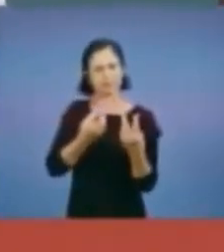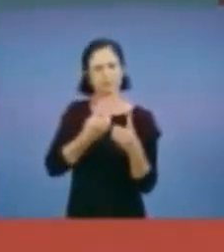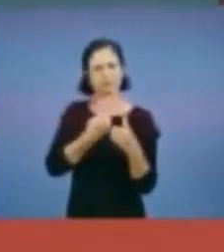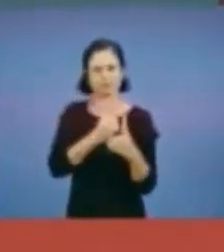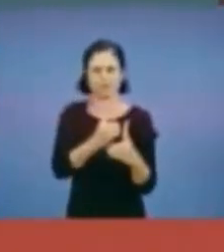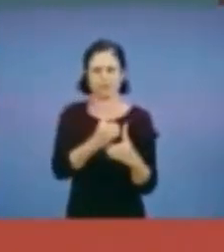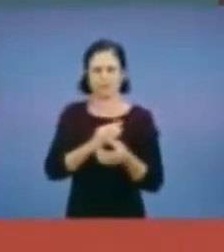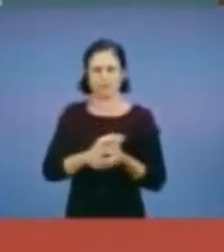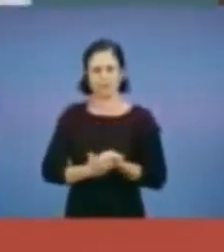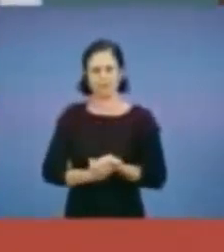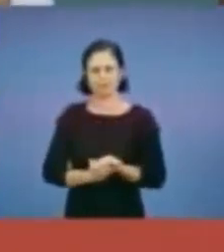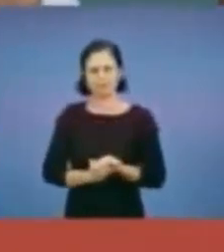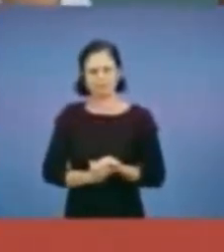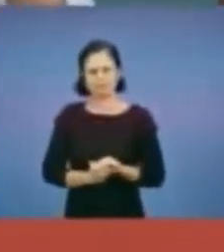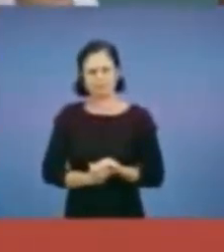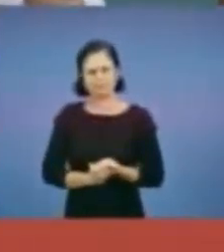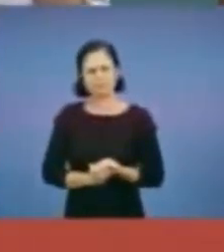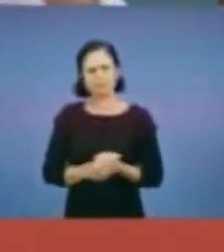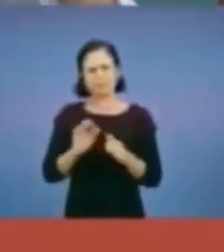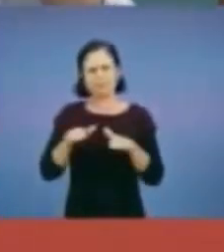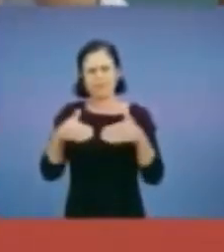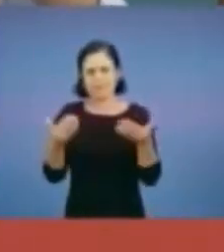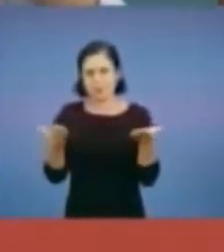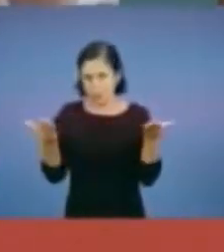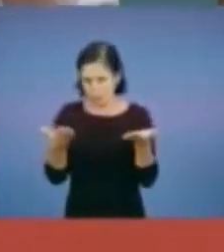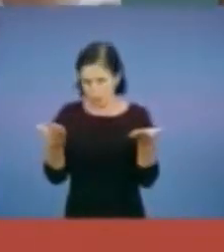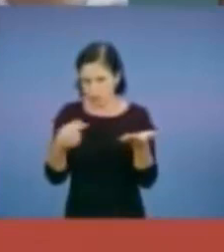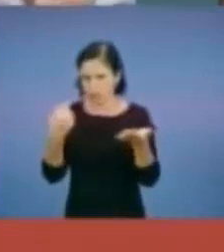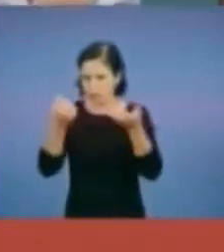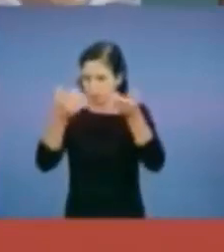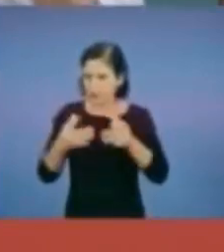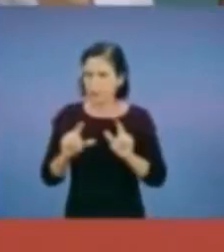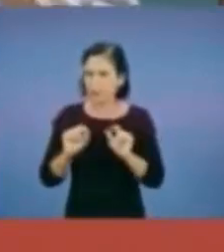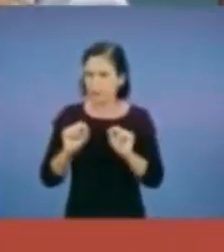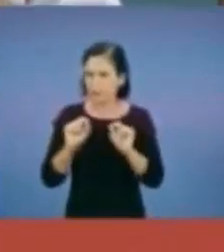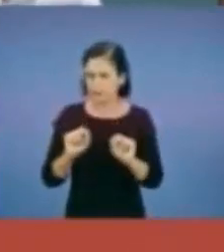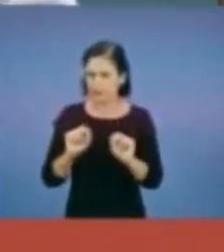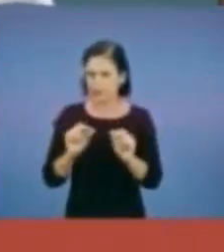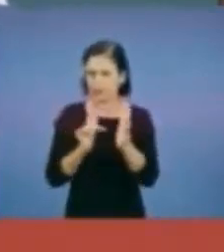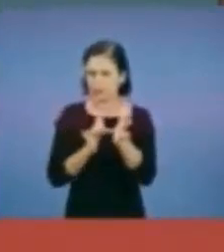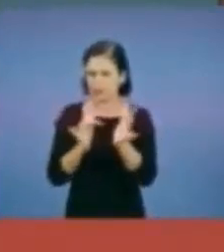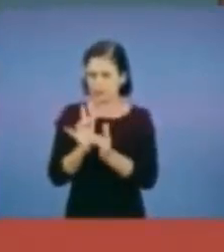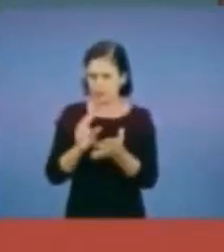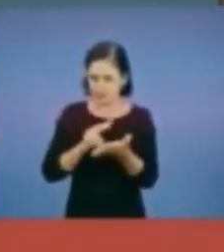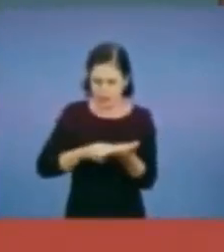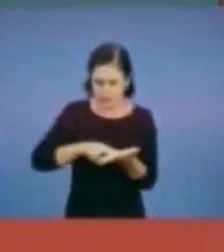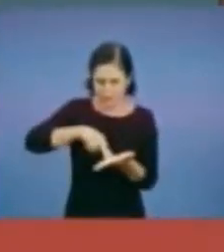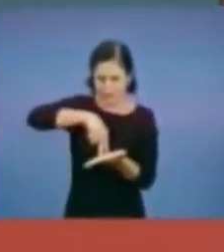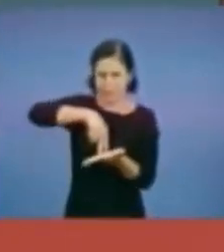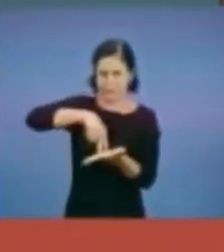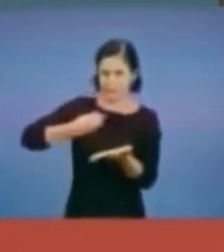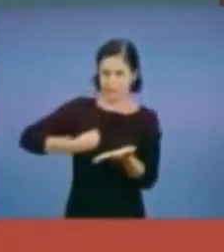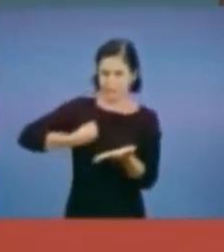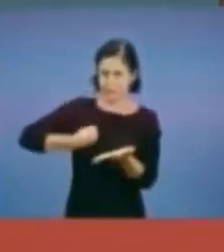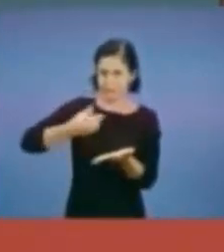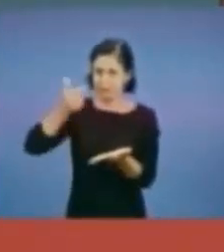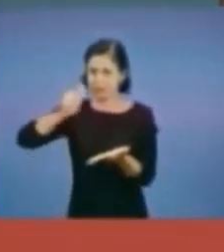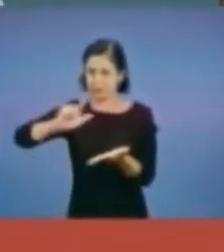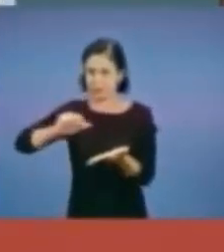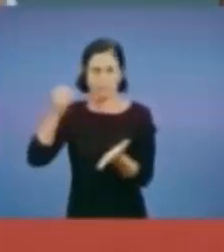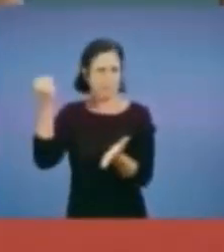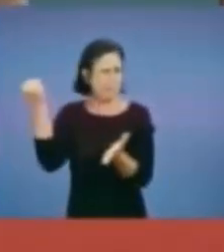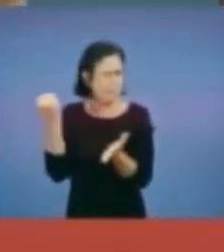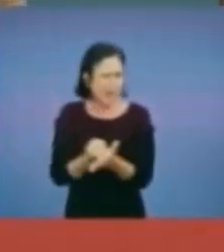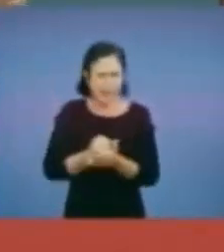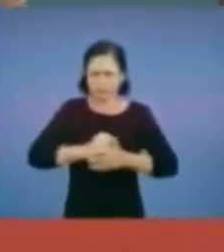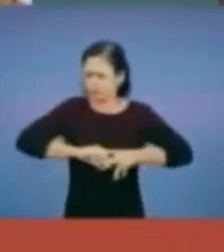we want here tonight is that you understand that the resurrection of Jesus is